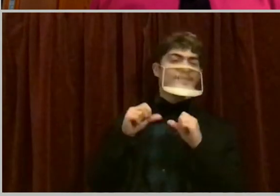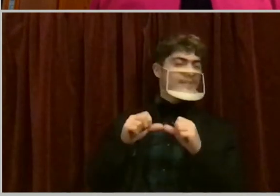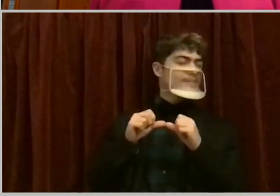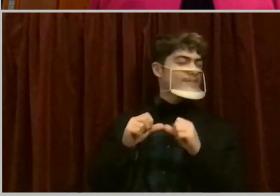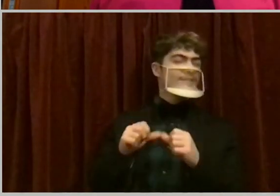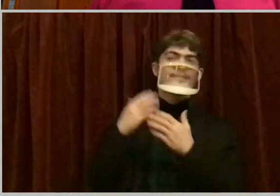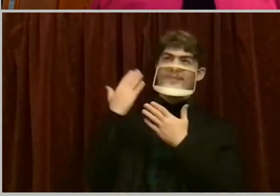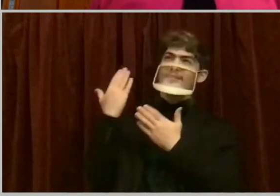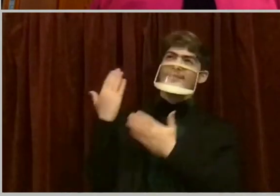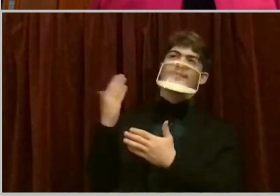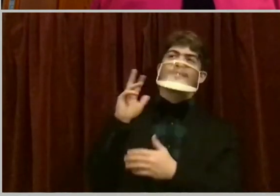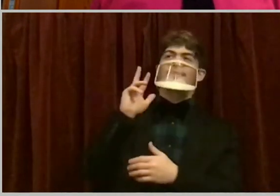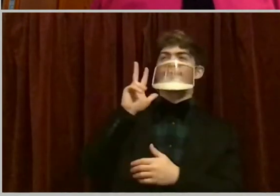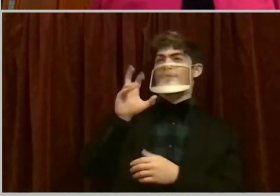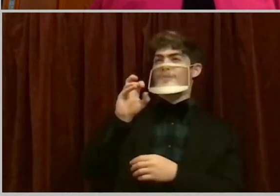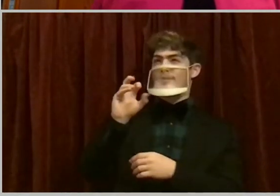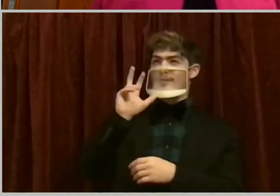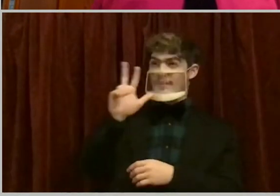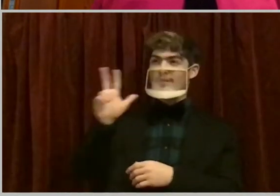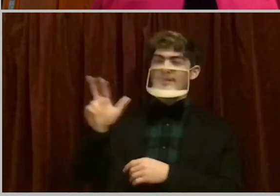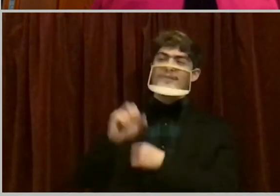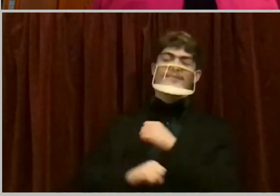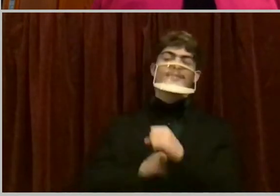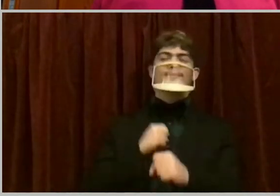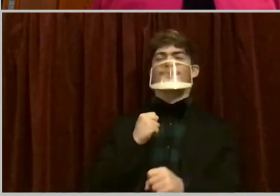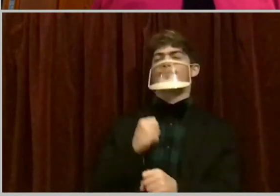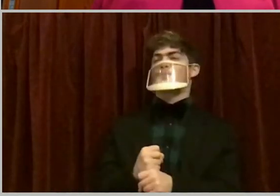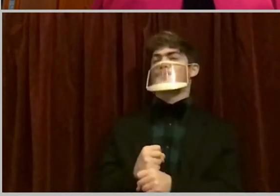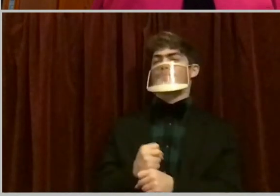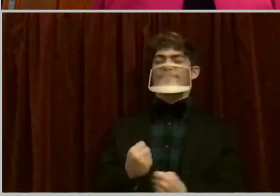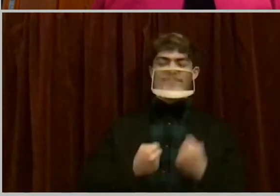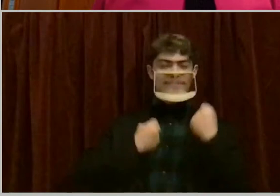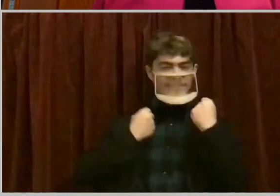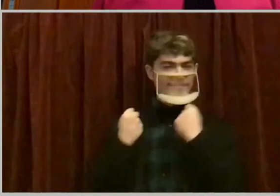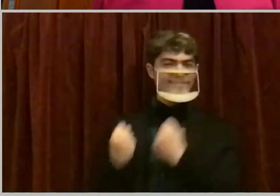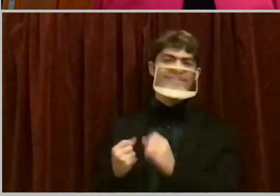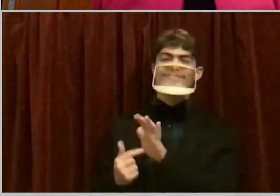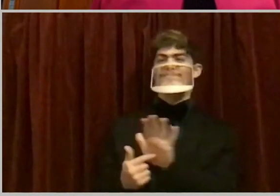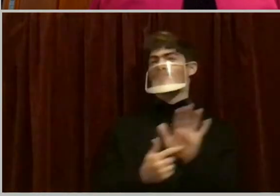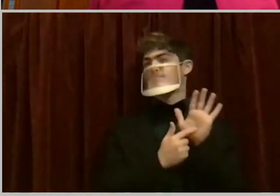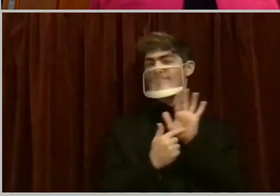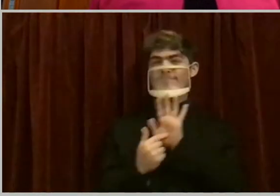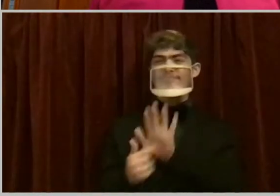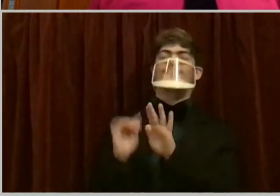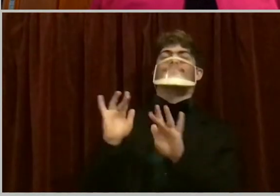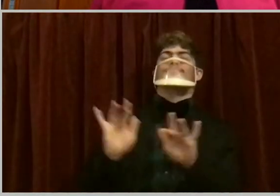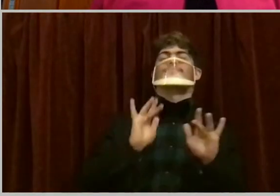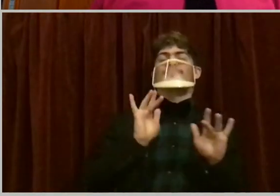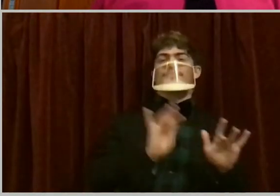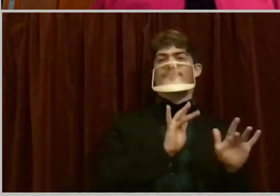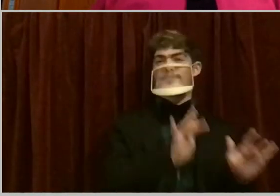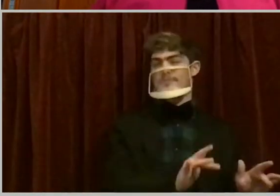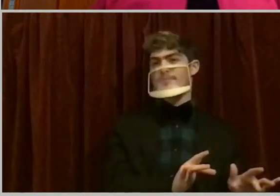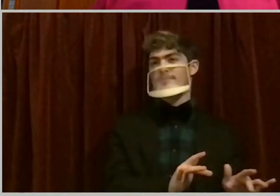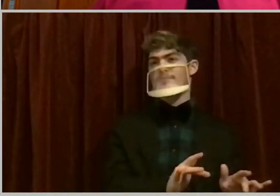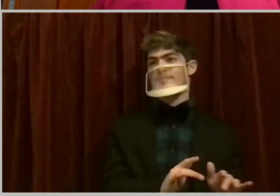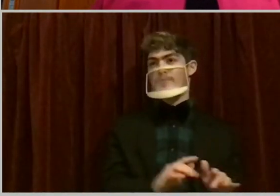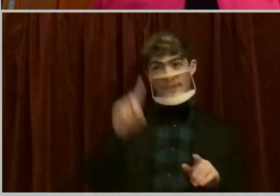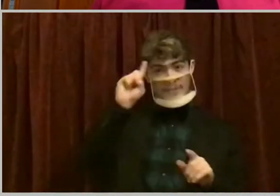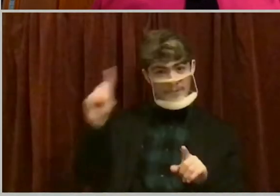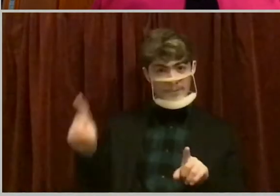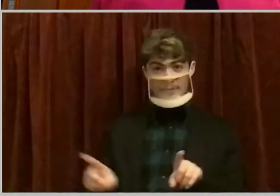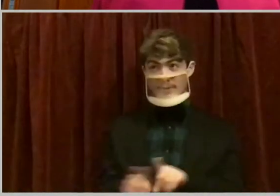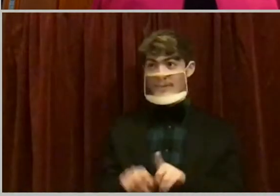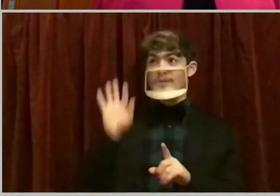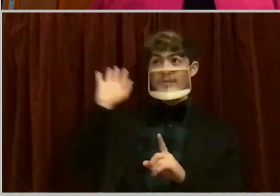did mightily and powerfully and lovingly. And we are so blessed to know, not according to men, but according to your holy word,